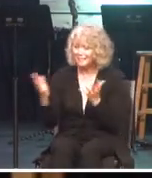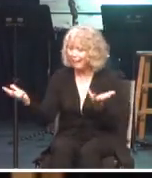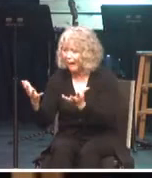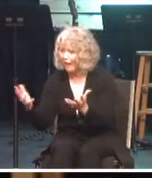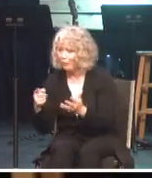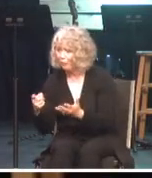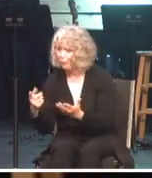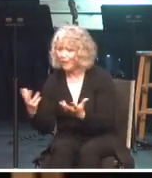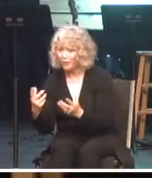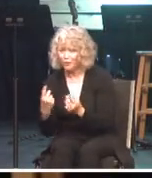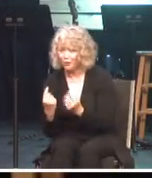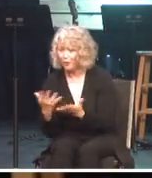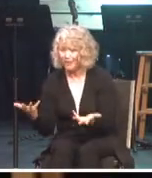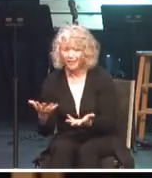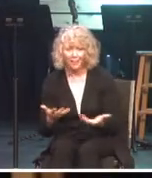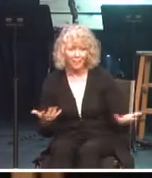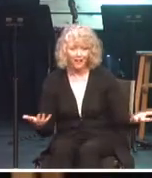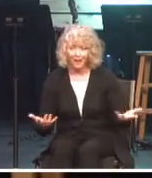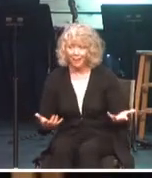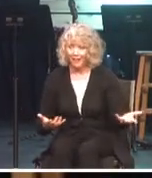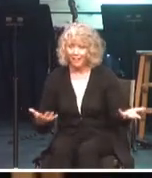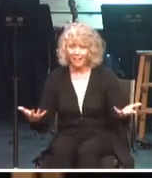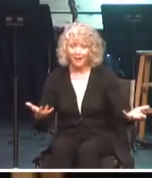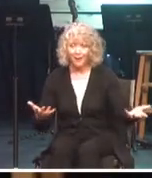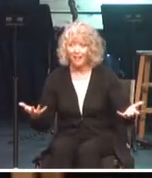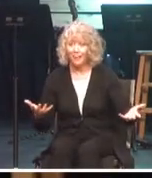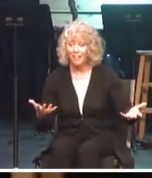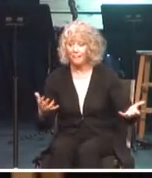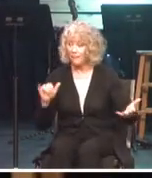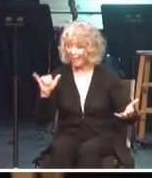here? What are you doing?